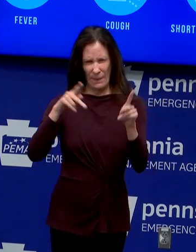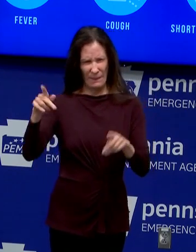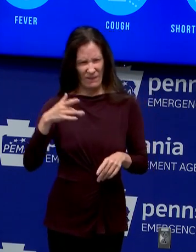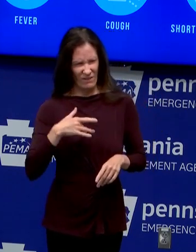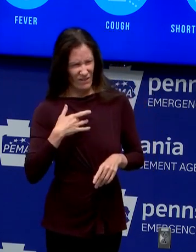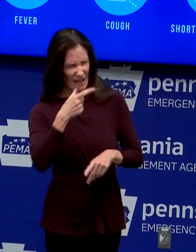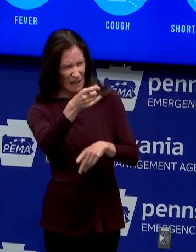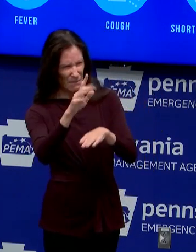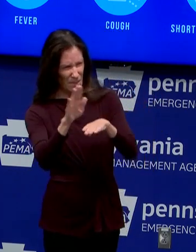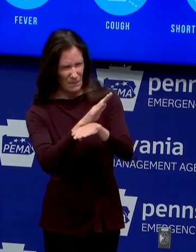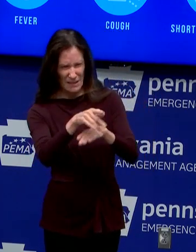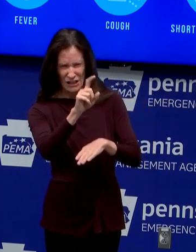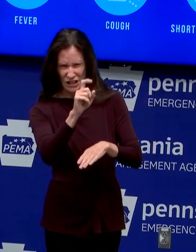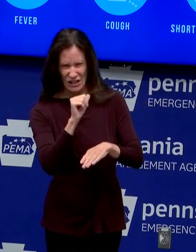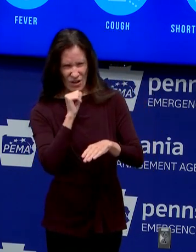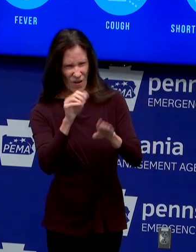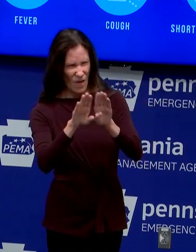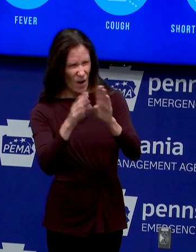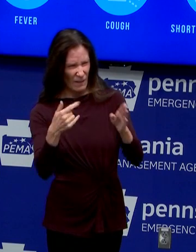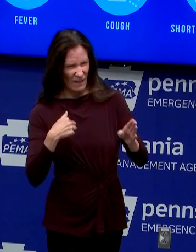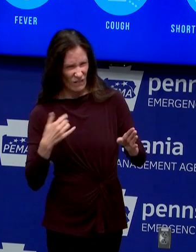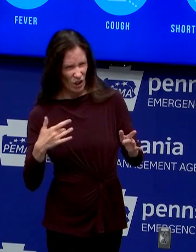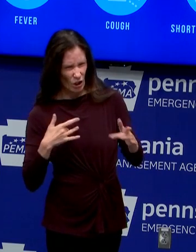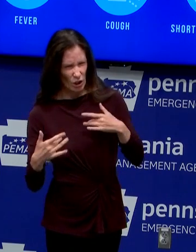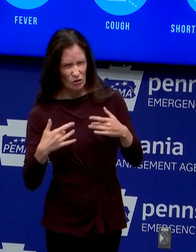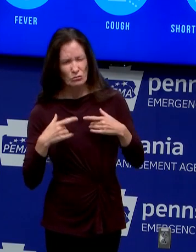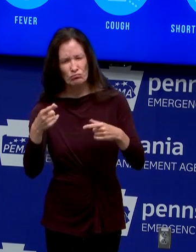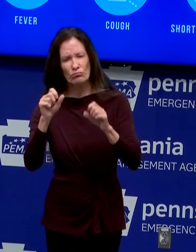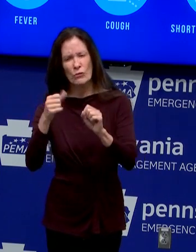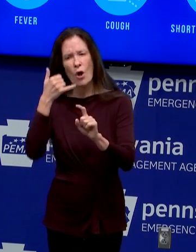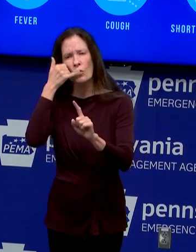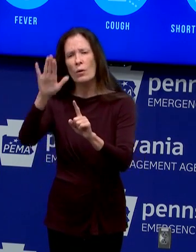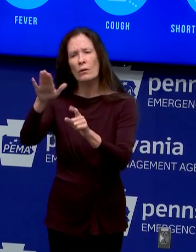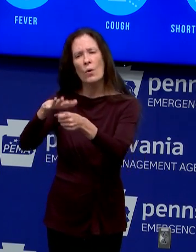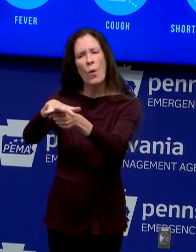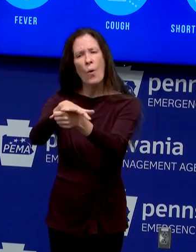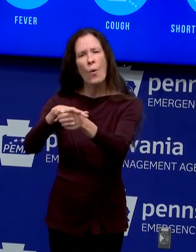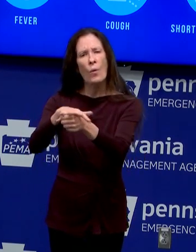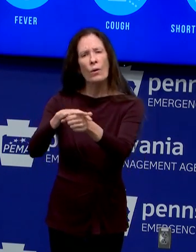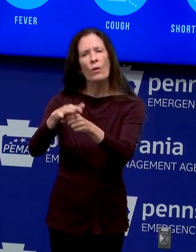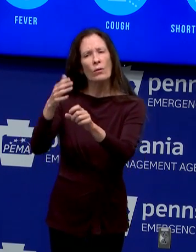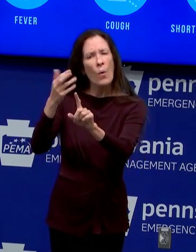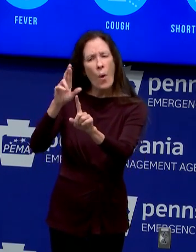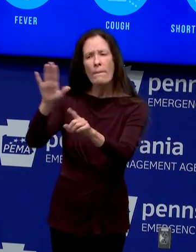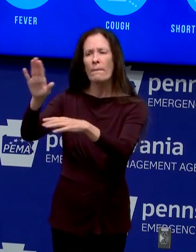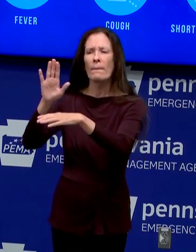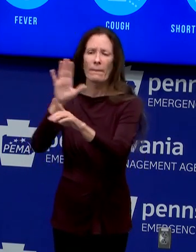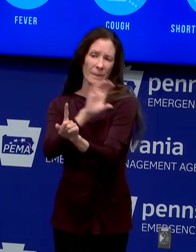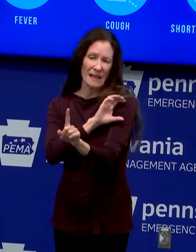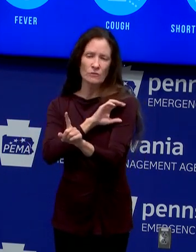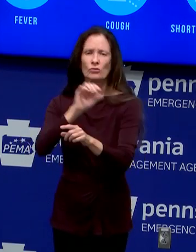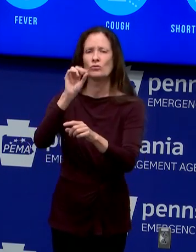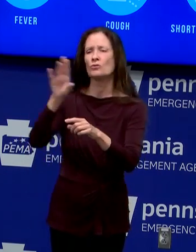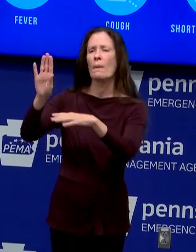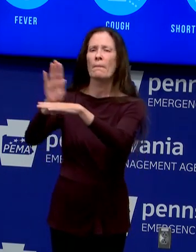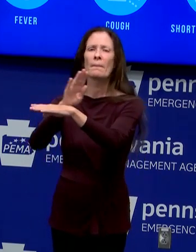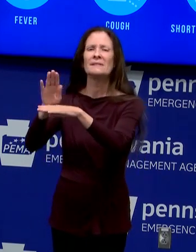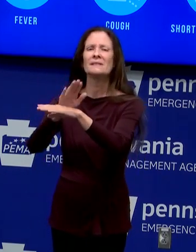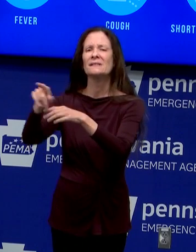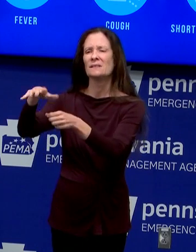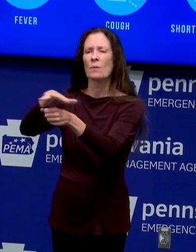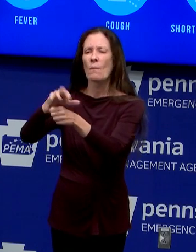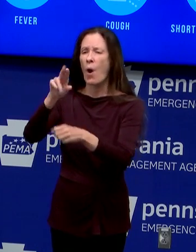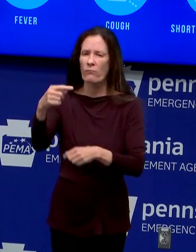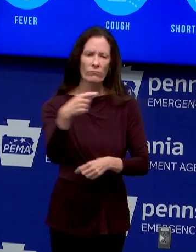they can contact their local authorities. And I believe that there is a business line that people can either email or call that's on our website.